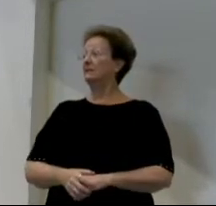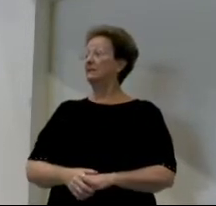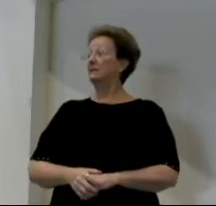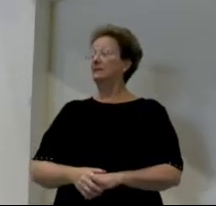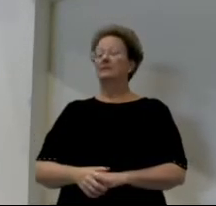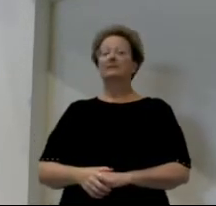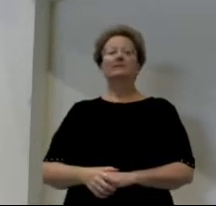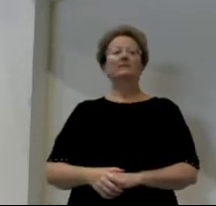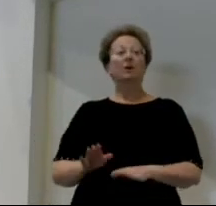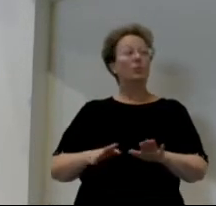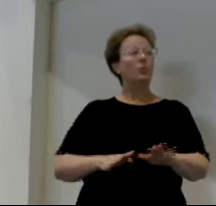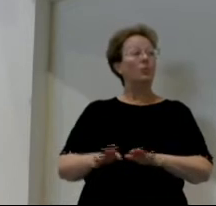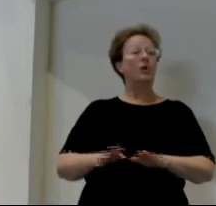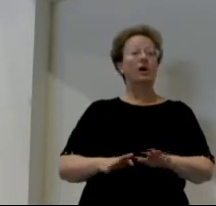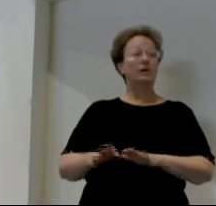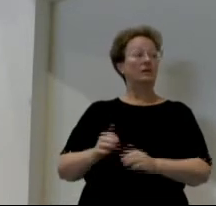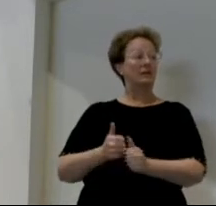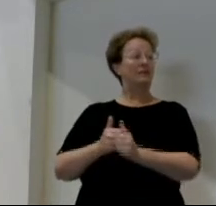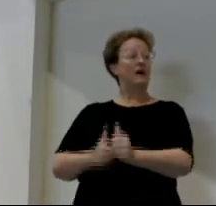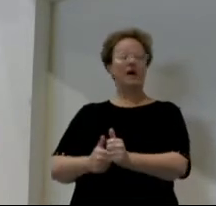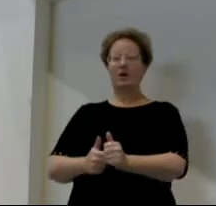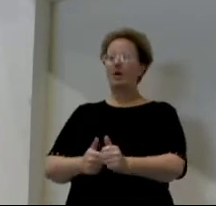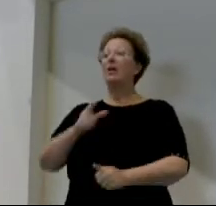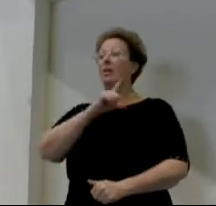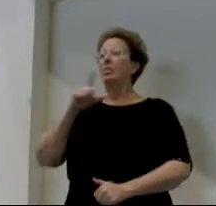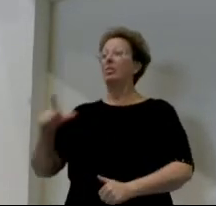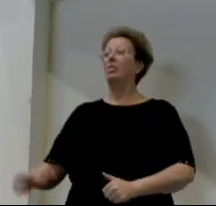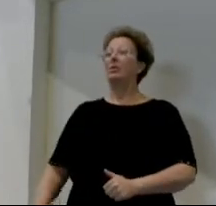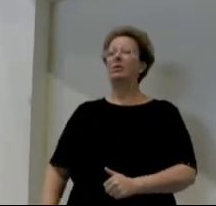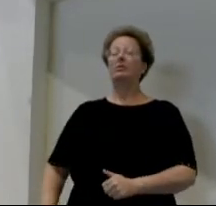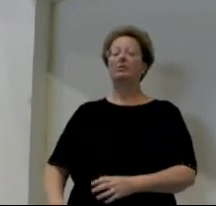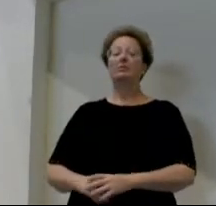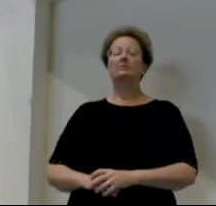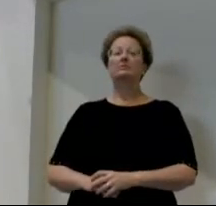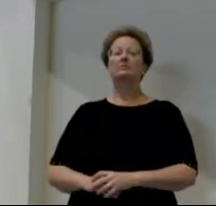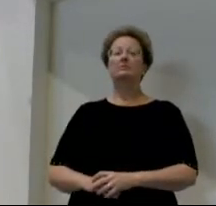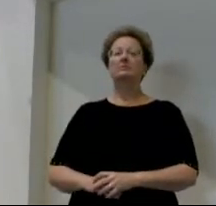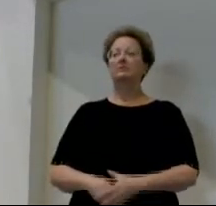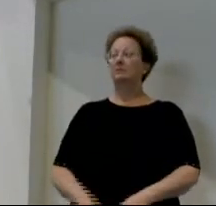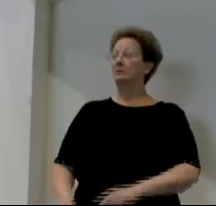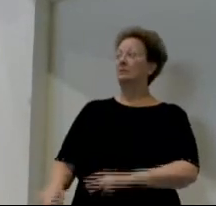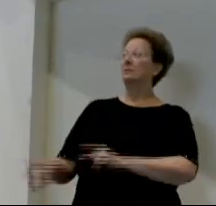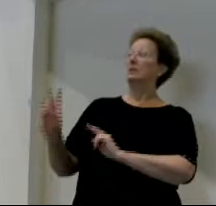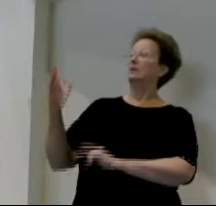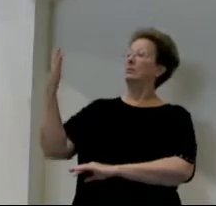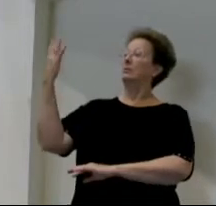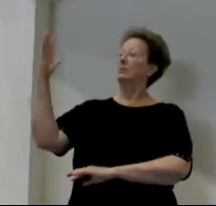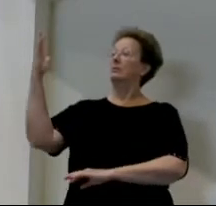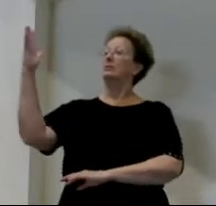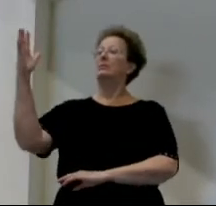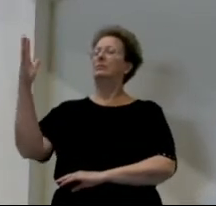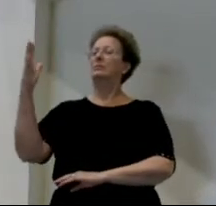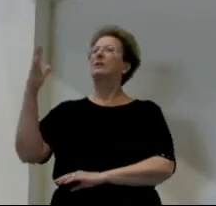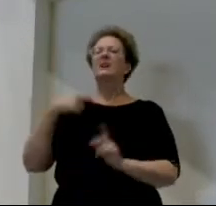by walking with the Lord, by following him, it was their form of worship. Every time they walked past that tree and refrained from it, they were actually showing their